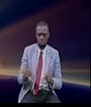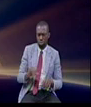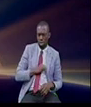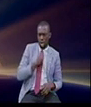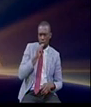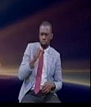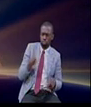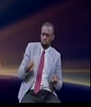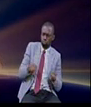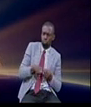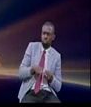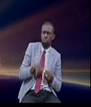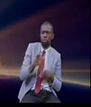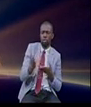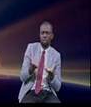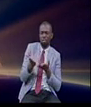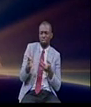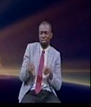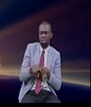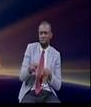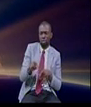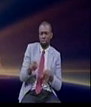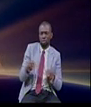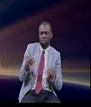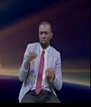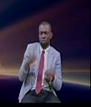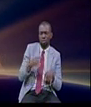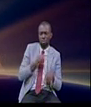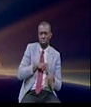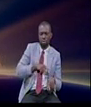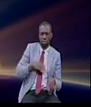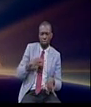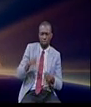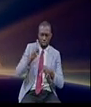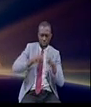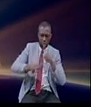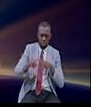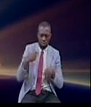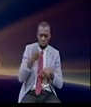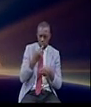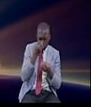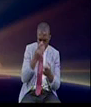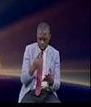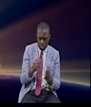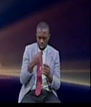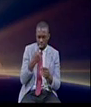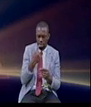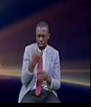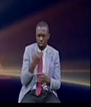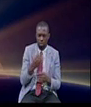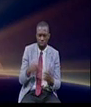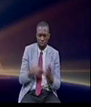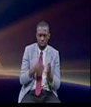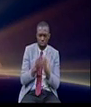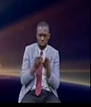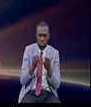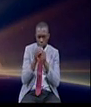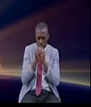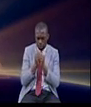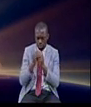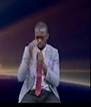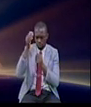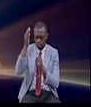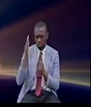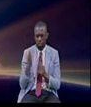fellow servant, and of thy brethren the prophets, and of them which keep the sayings of this book, worship God. And he saith unto